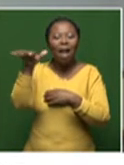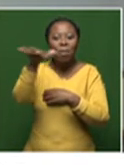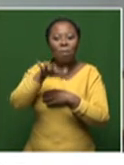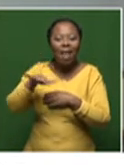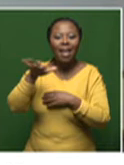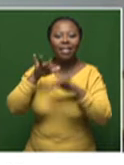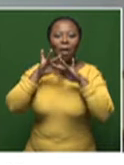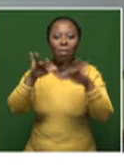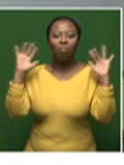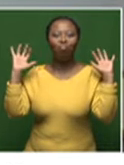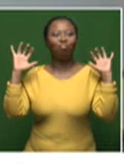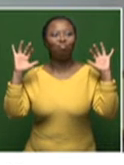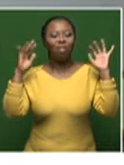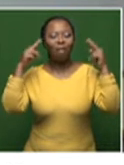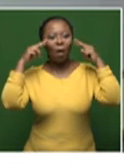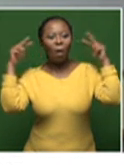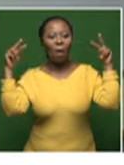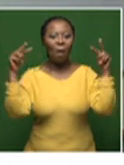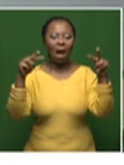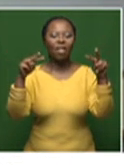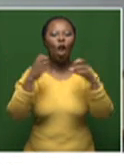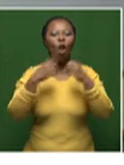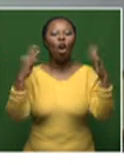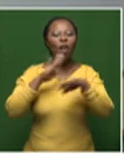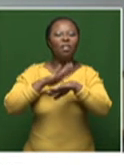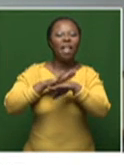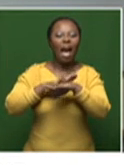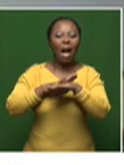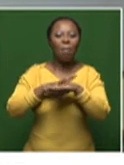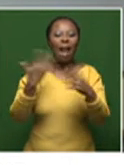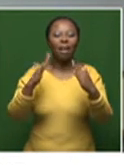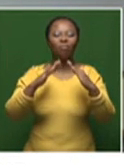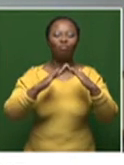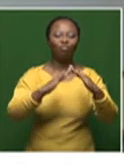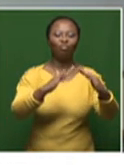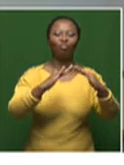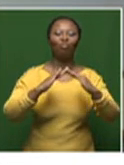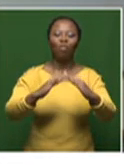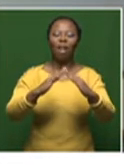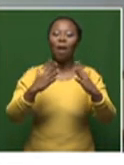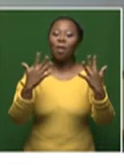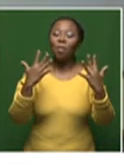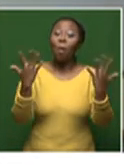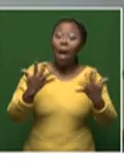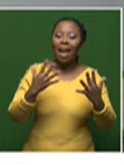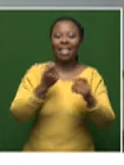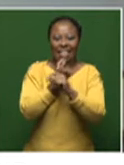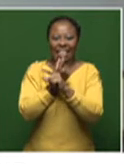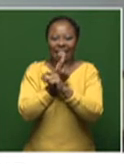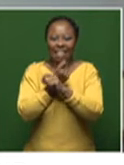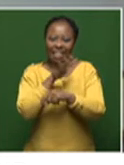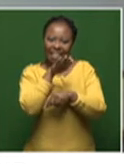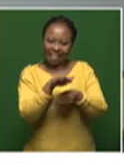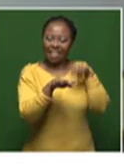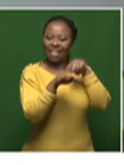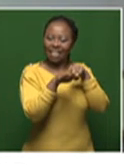people spend a lot of time and people from townships is in the taxis. And the last work which I